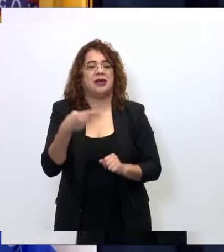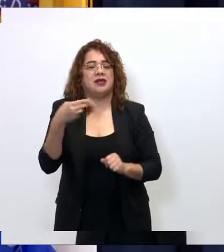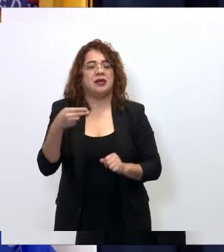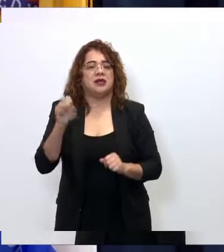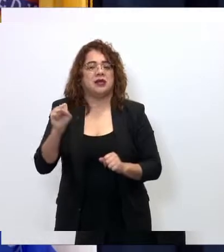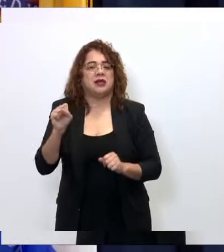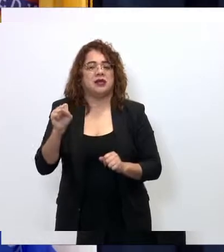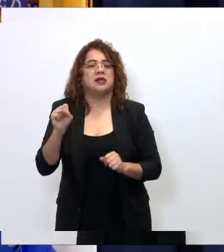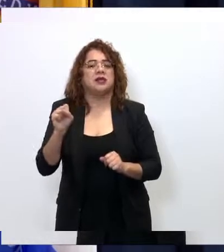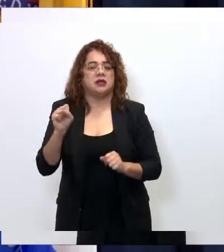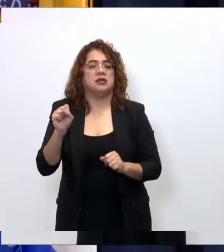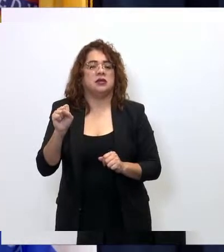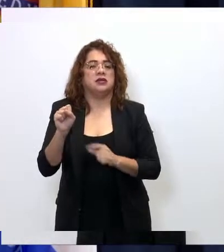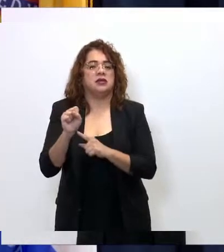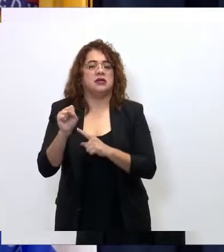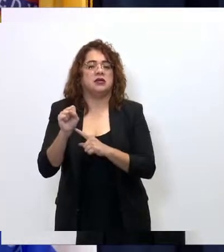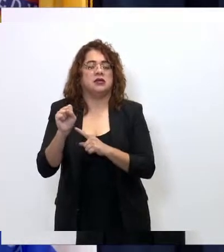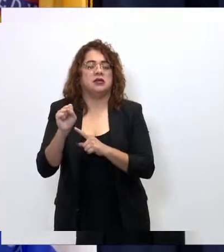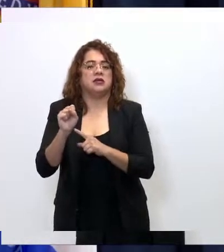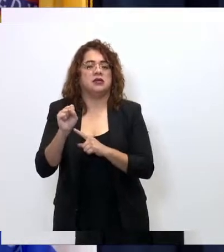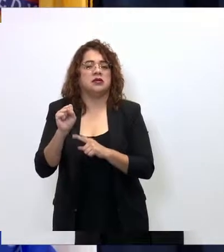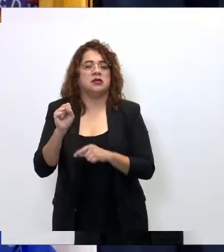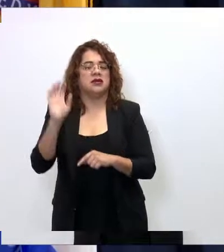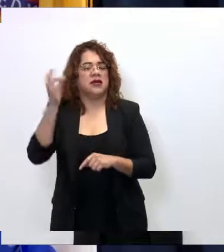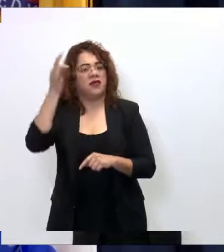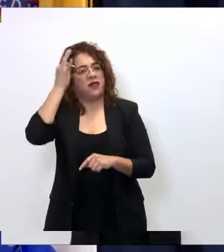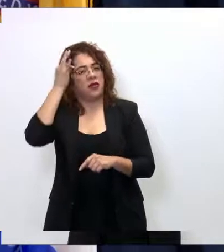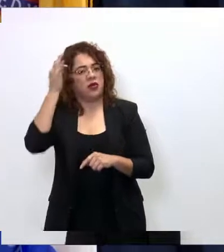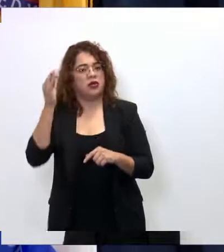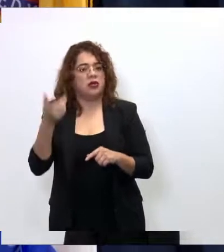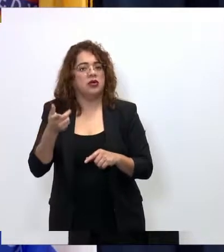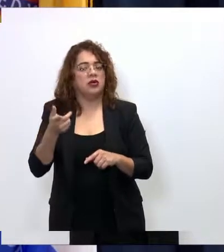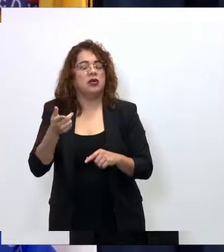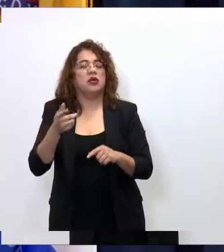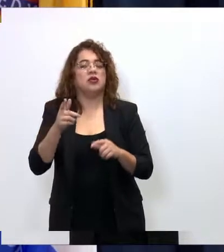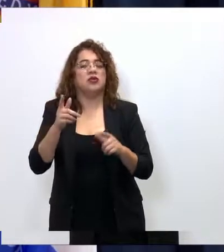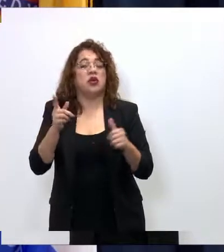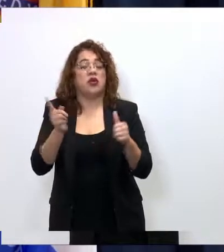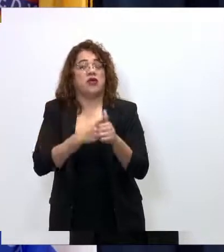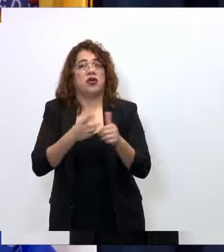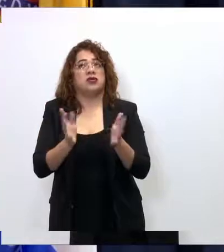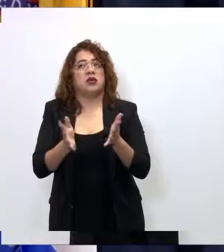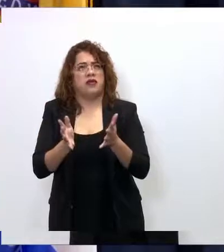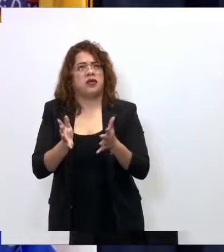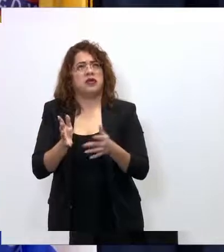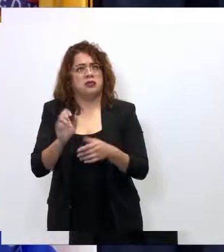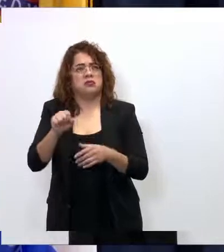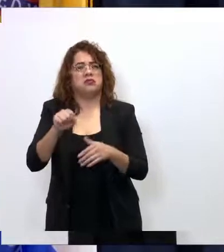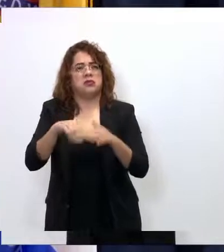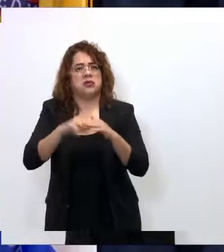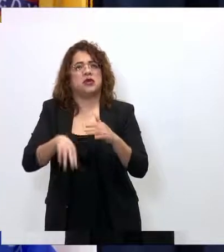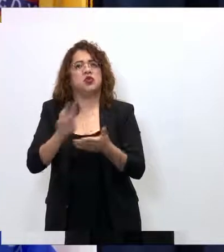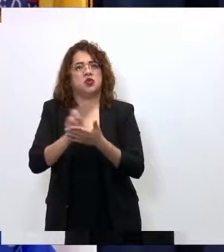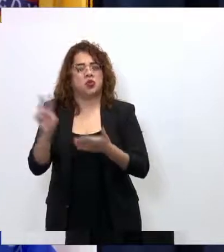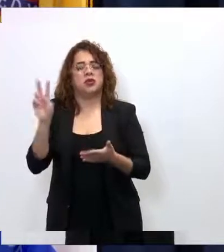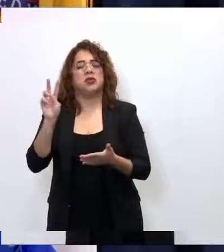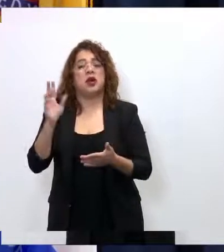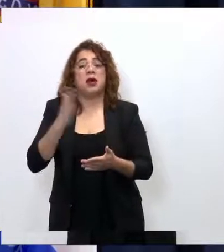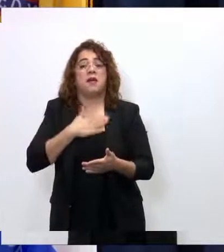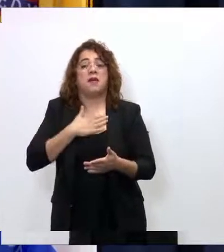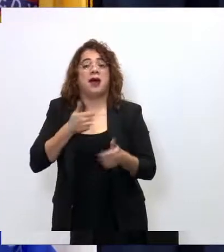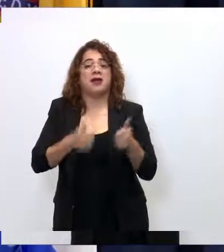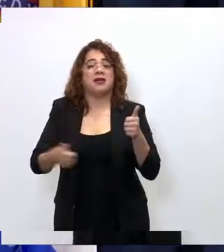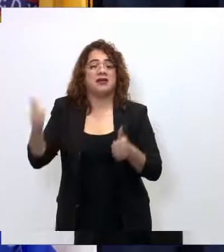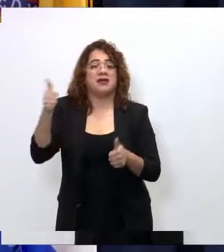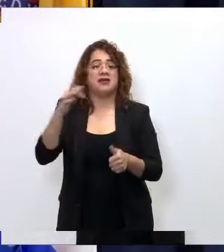I'd have to get you the exact date, but I had, I think, probably the first conversation, and my chief of staff probably